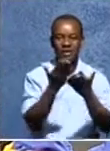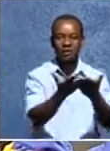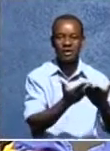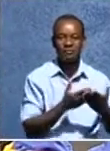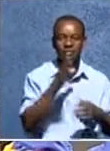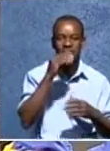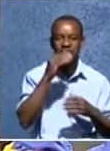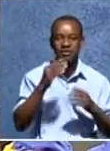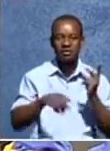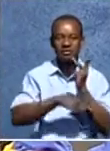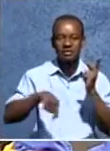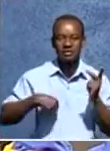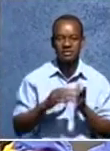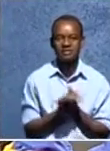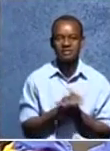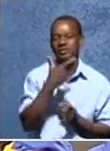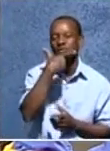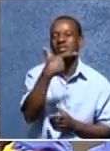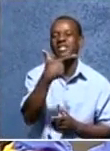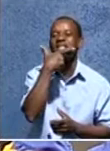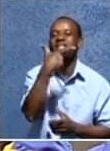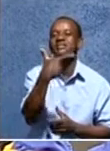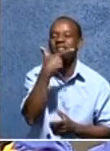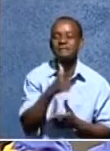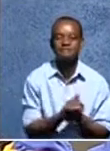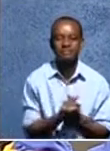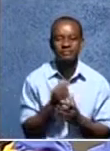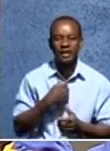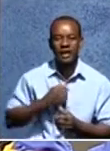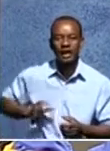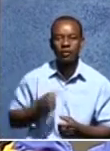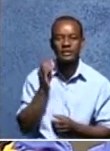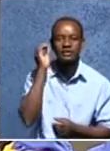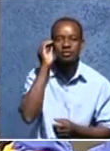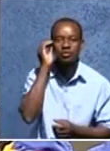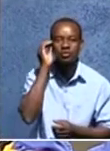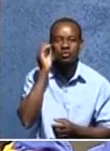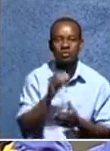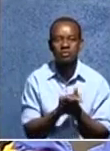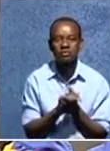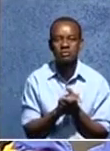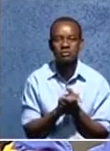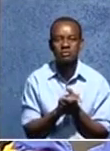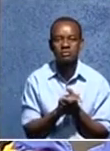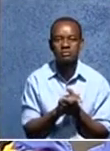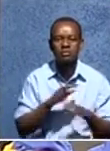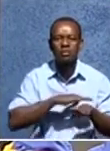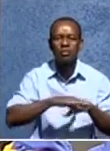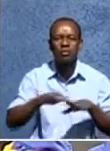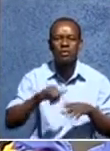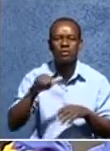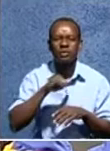Nation. Thanks, Hilda. I just want to find out, what are the procedures for I'm